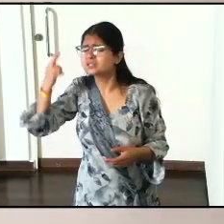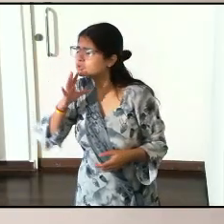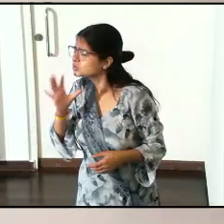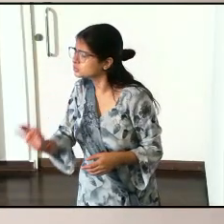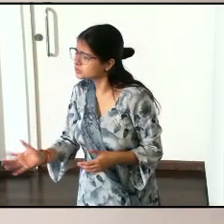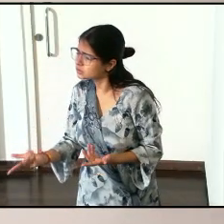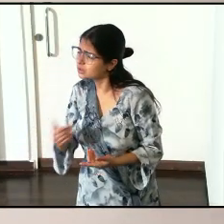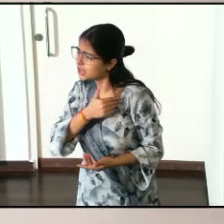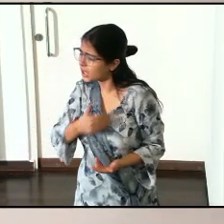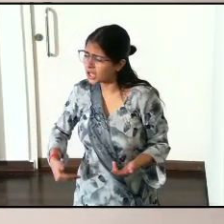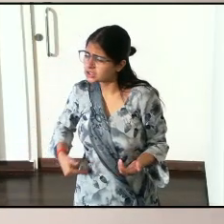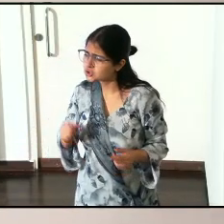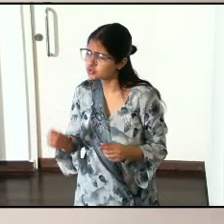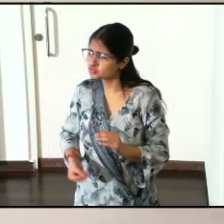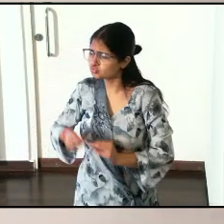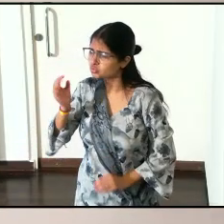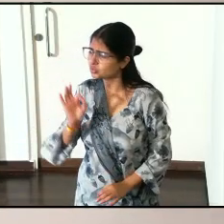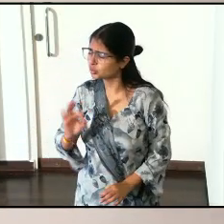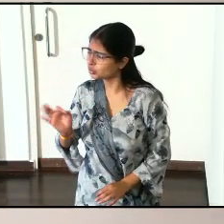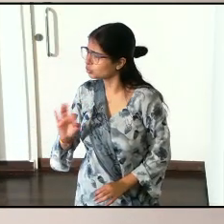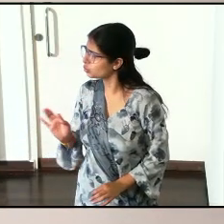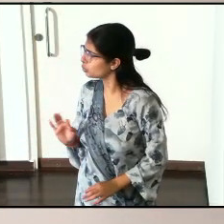basically?